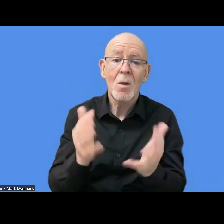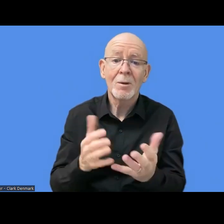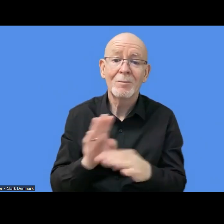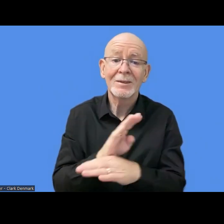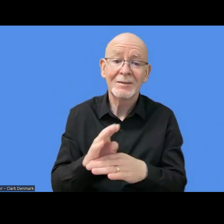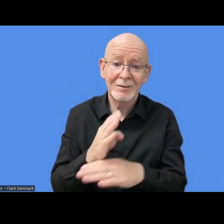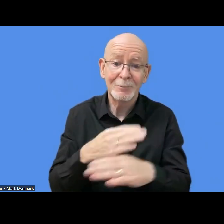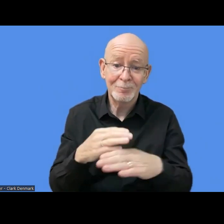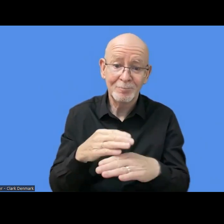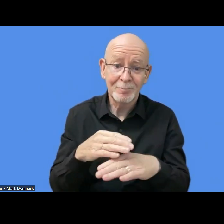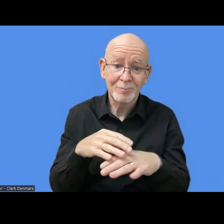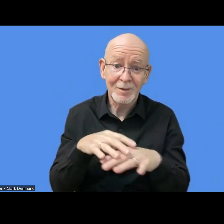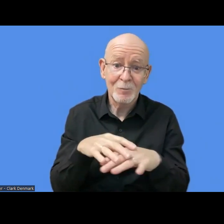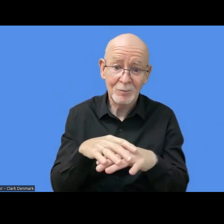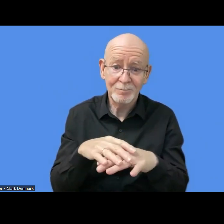bit better